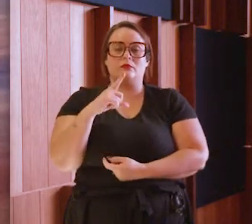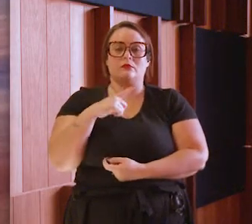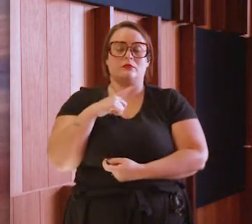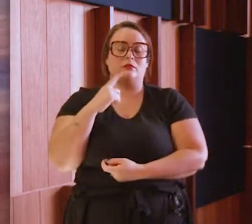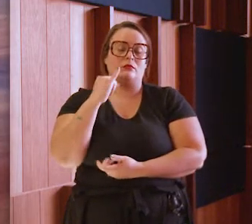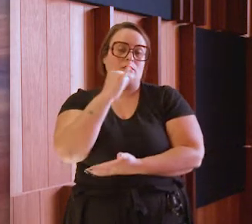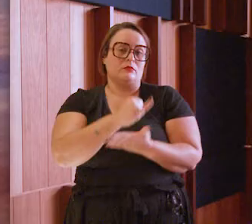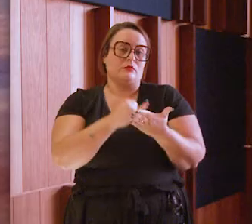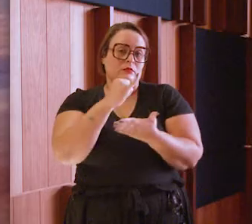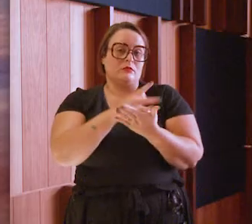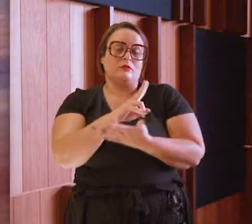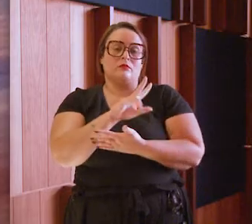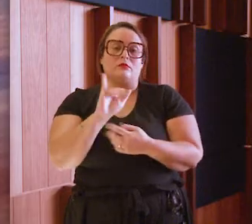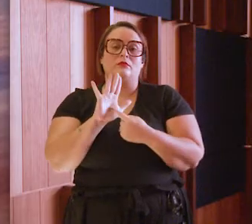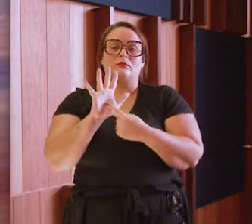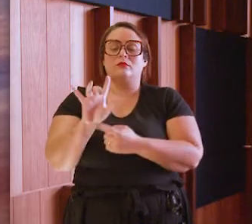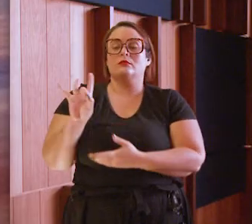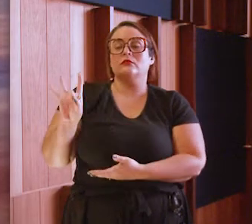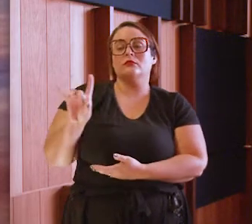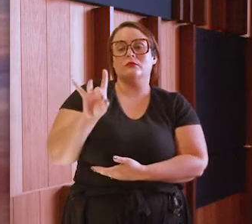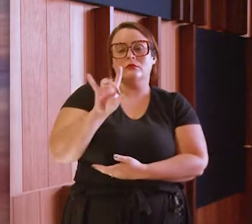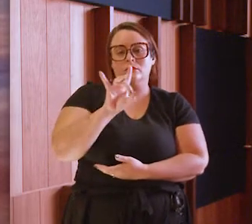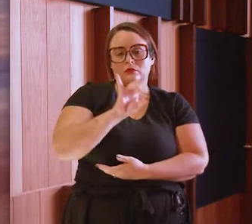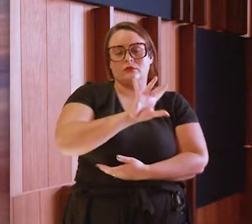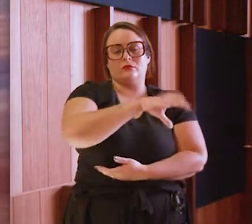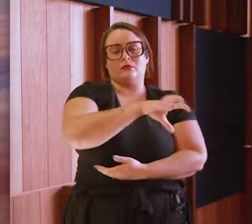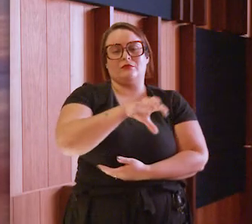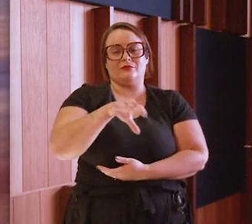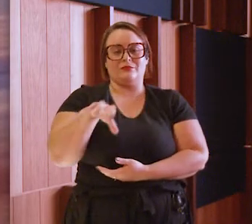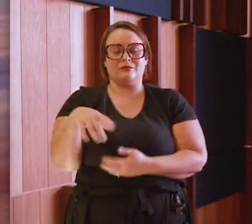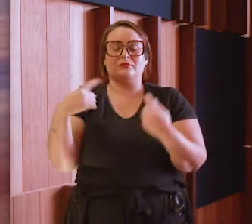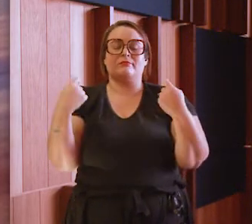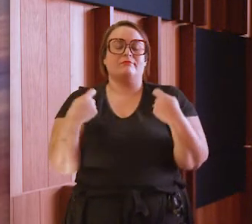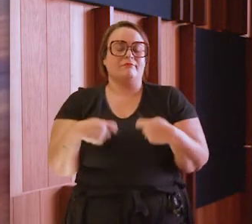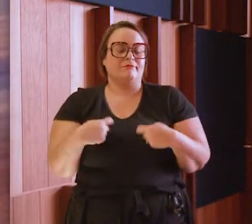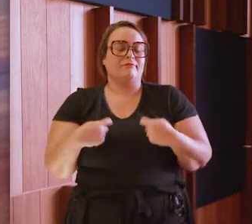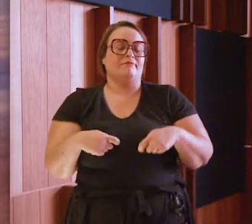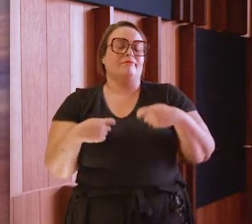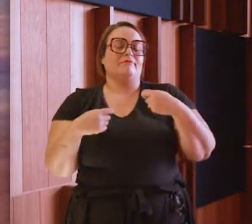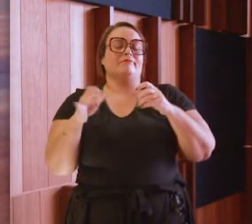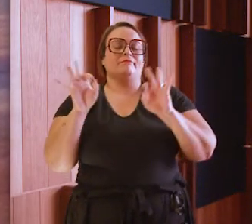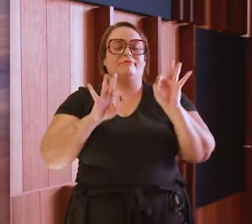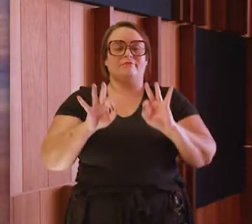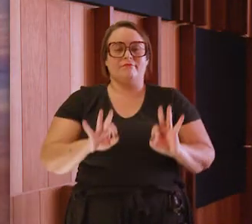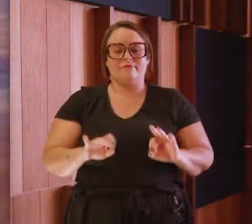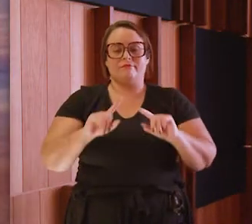do those transfer pricing adjustments, but they cannot show up in your country-by-country report.